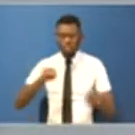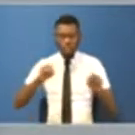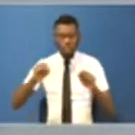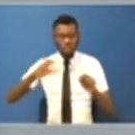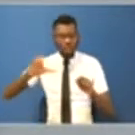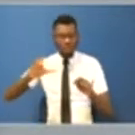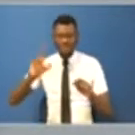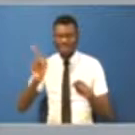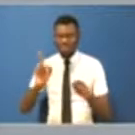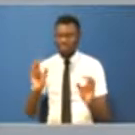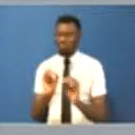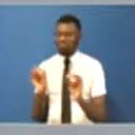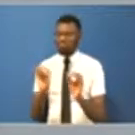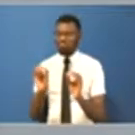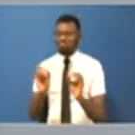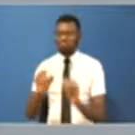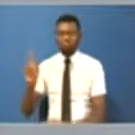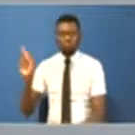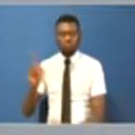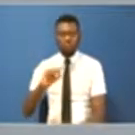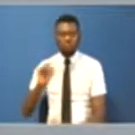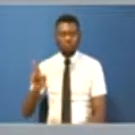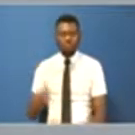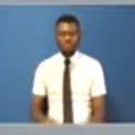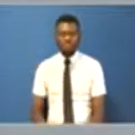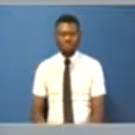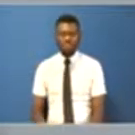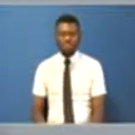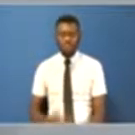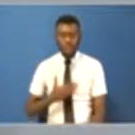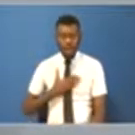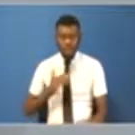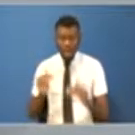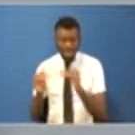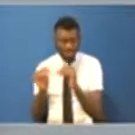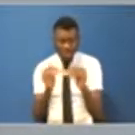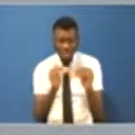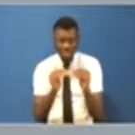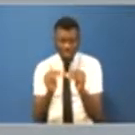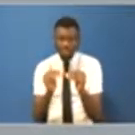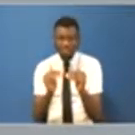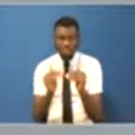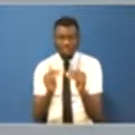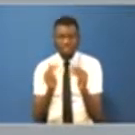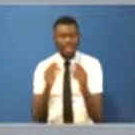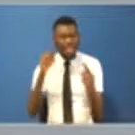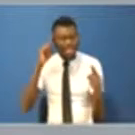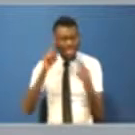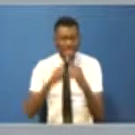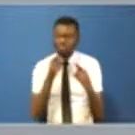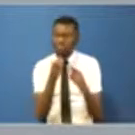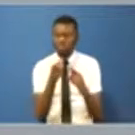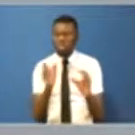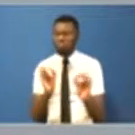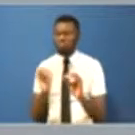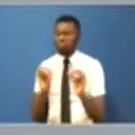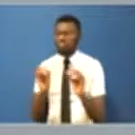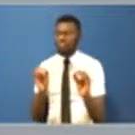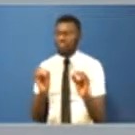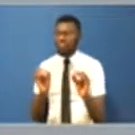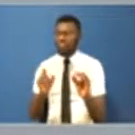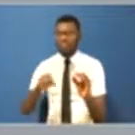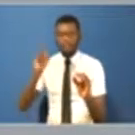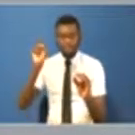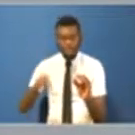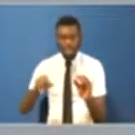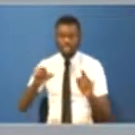county to begin with that's not how our democracy was set up we supposed to be